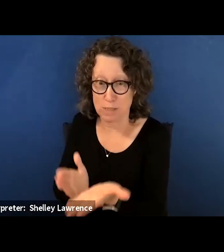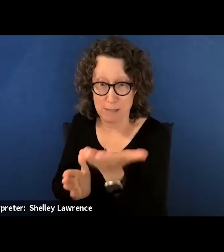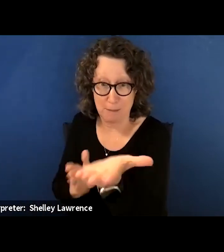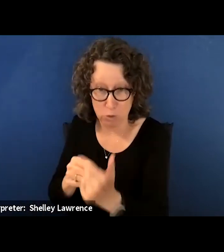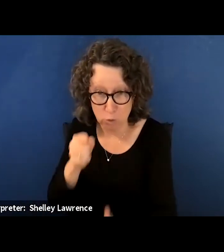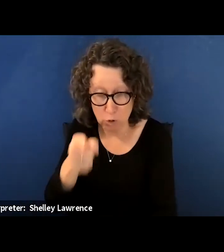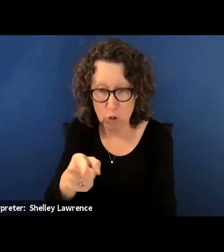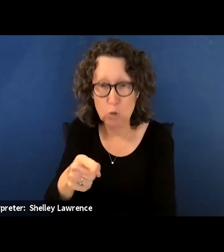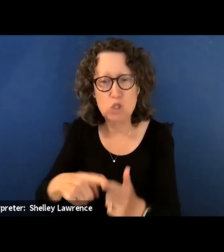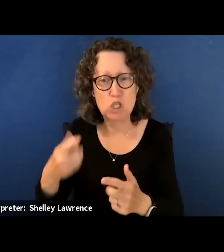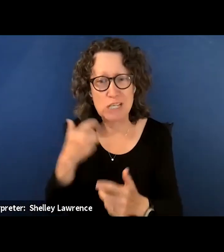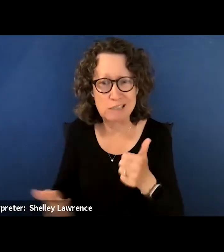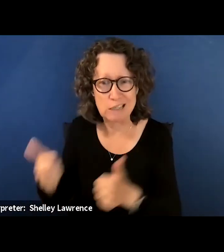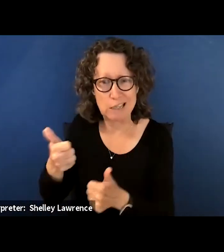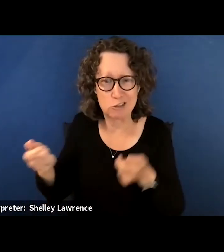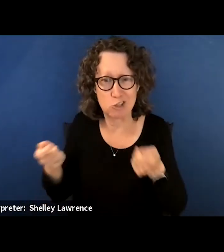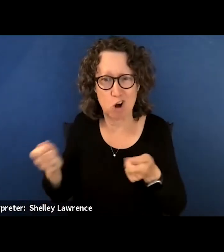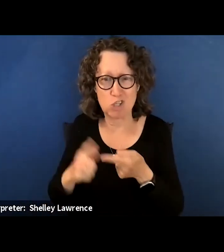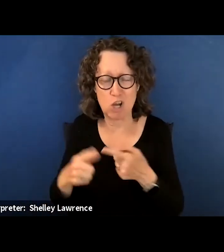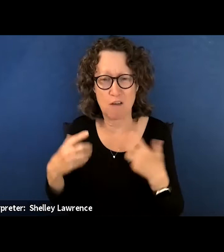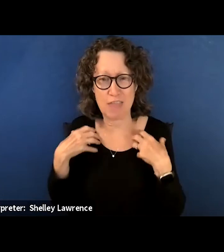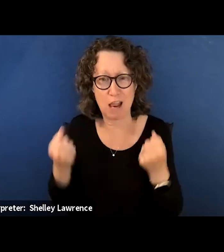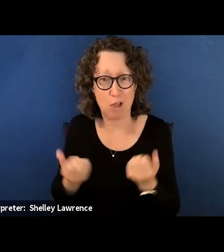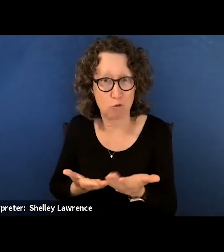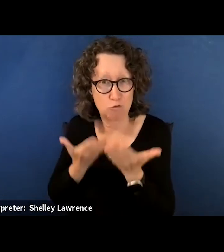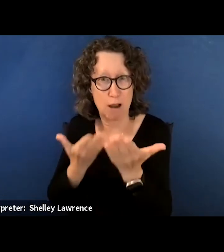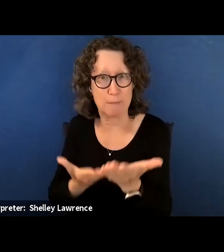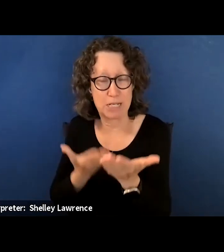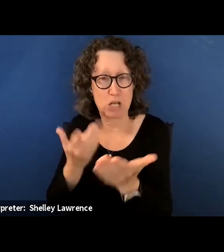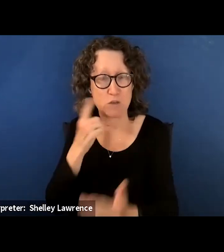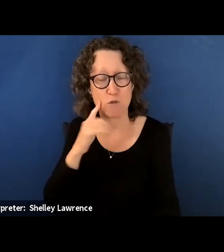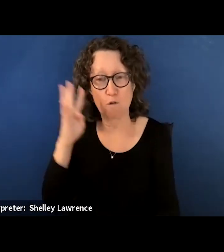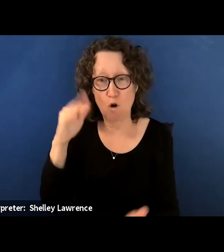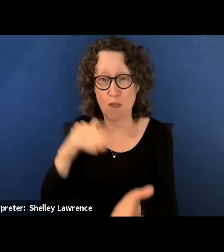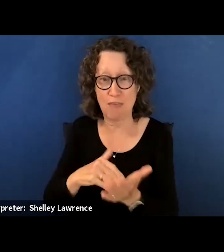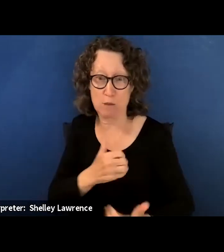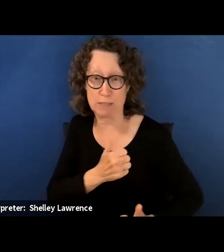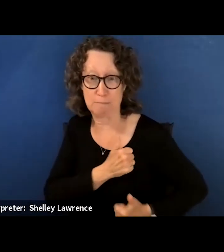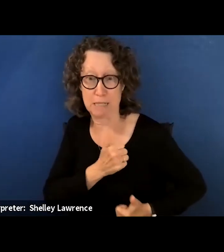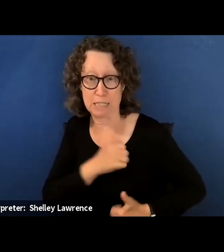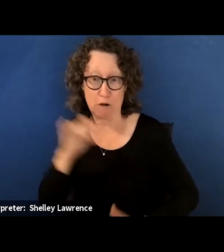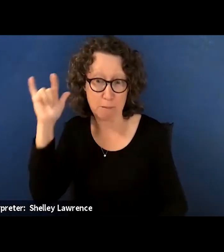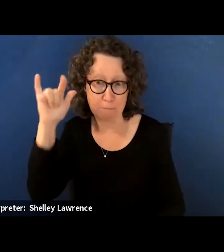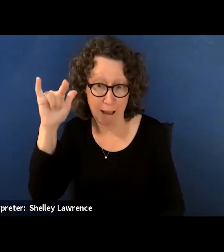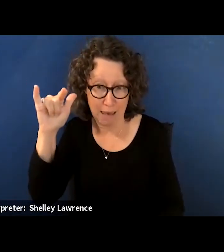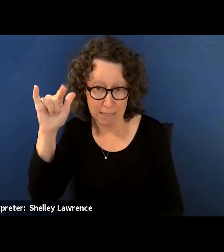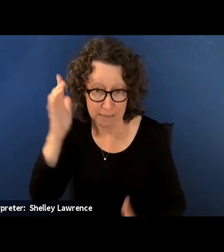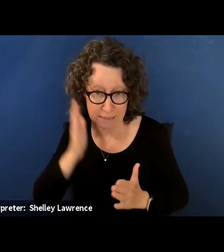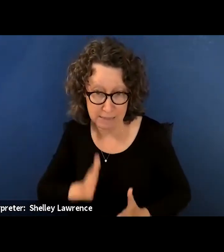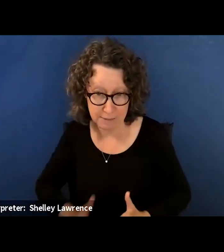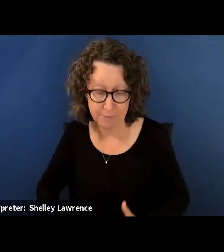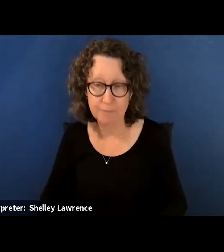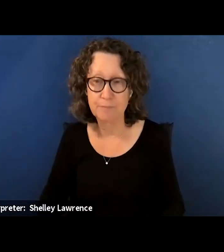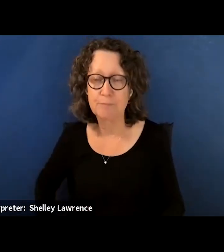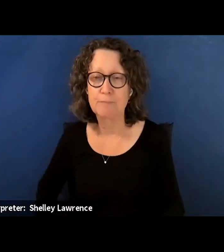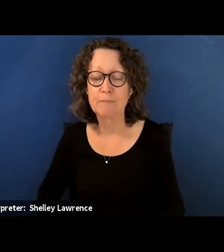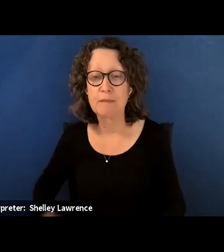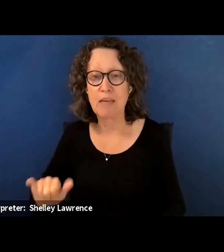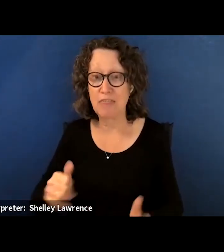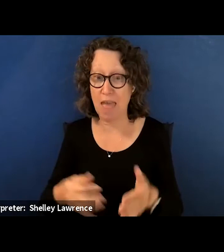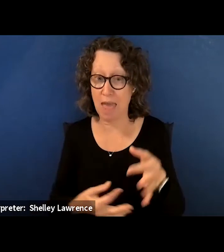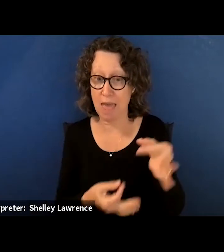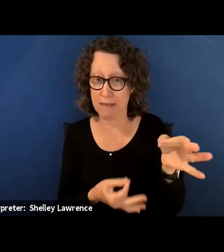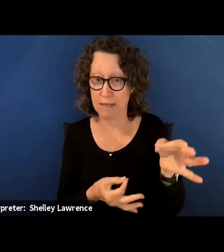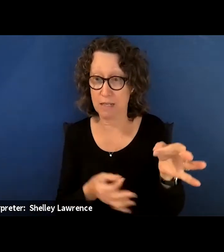She's in charge of the health recommendations for 4,000 military pilots. The affidavit, she's